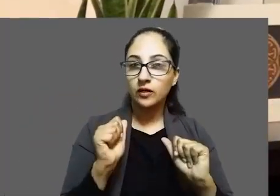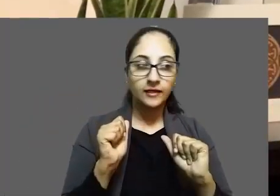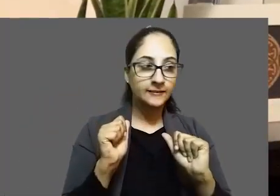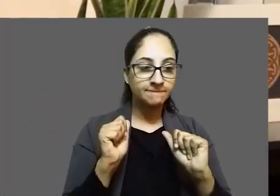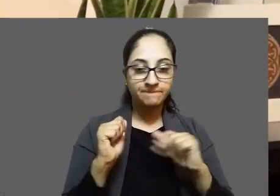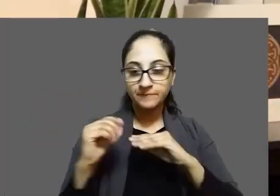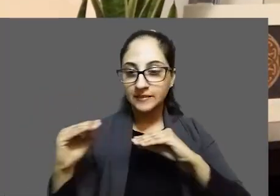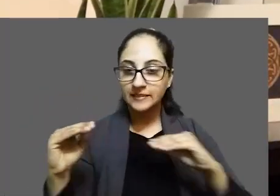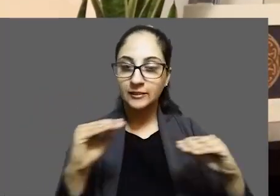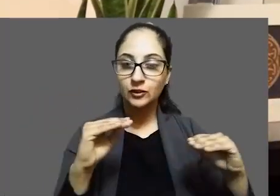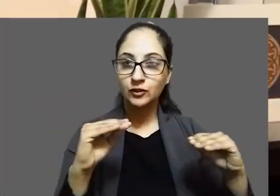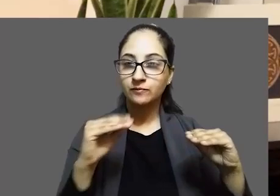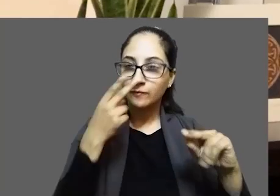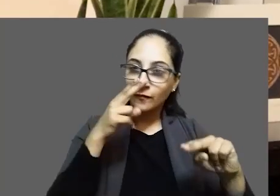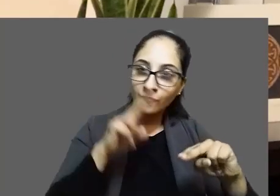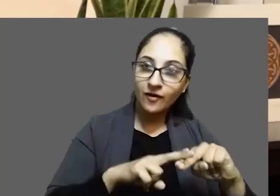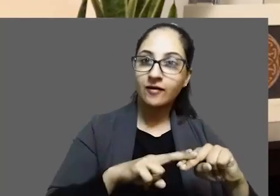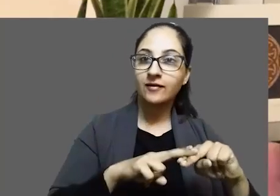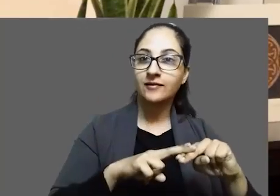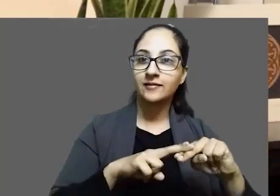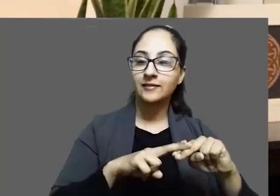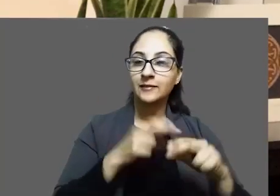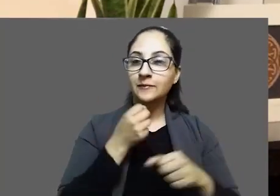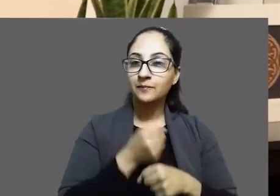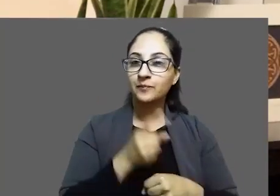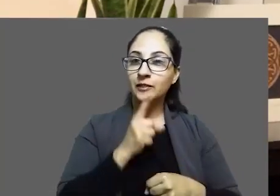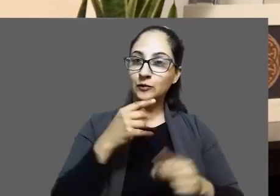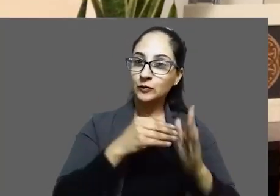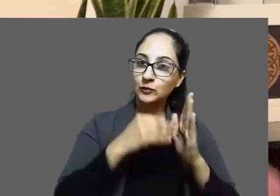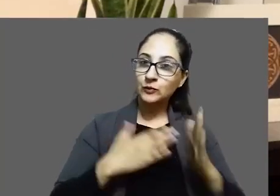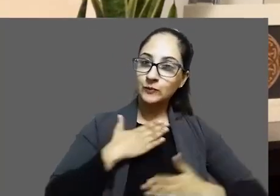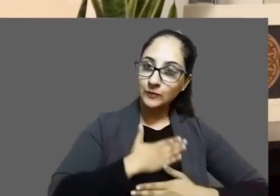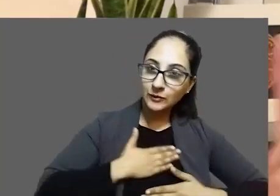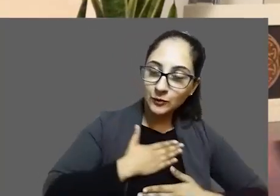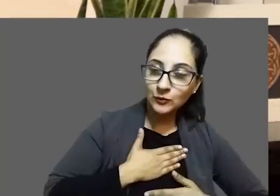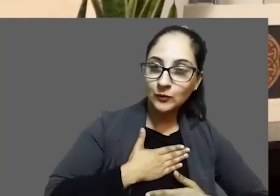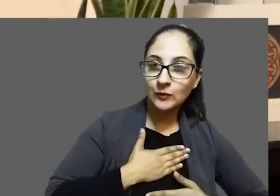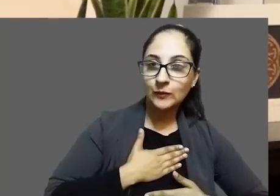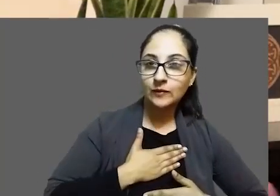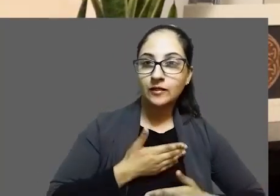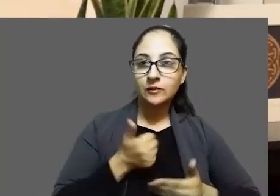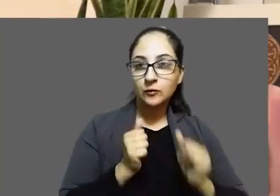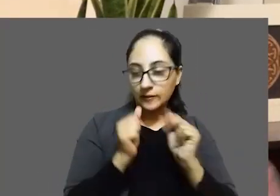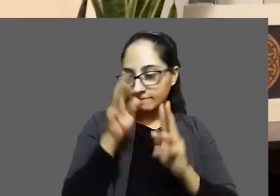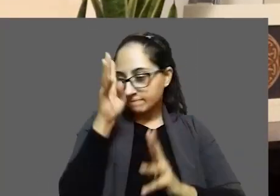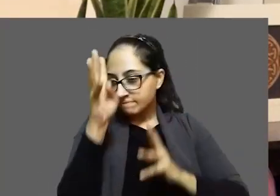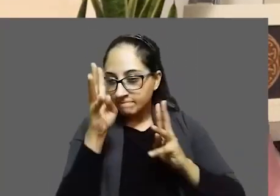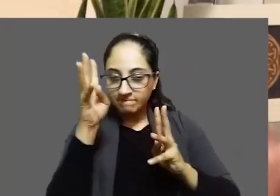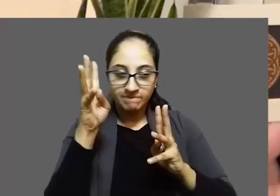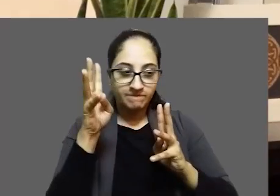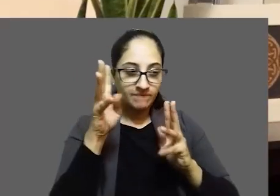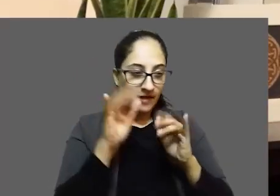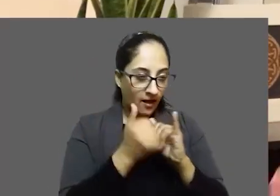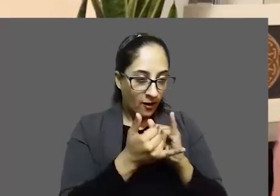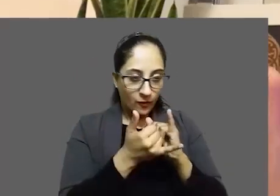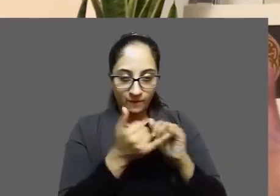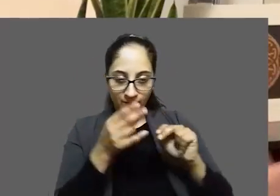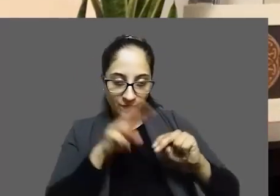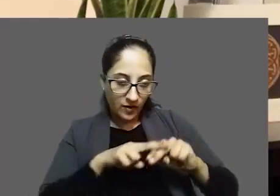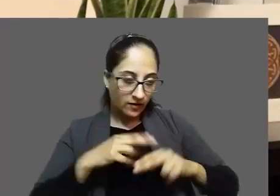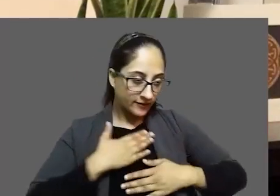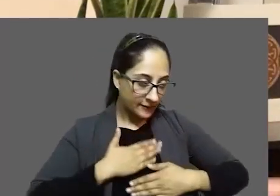enliven the curriculum for our students. We have been finding creative and innovative ways to ensure that their learning